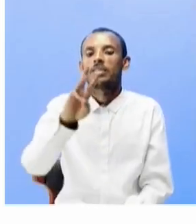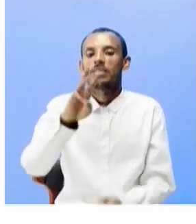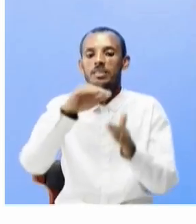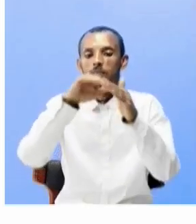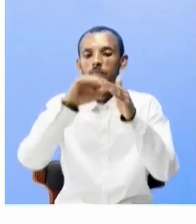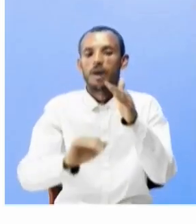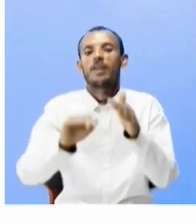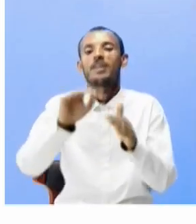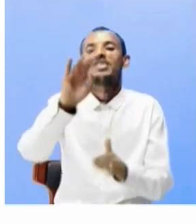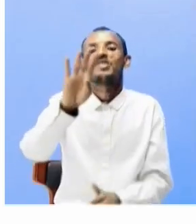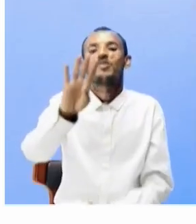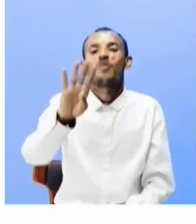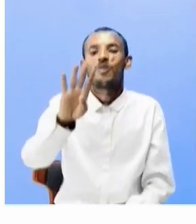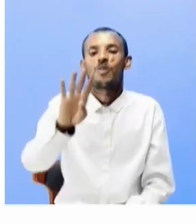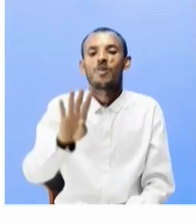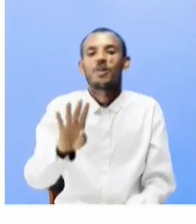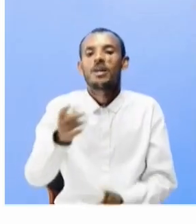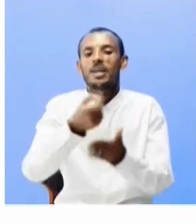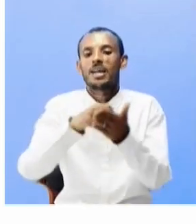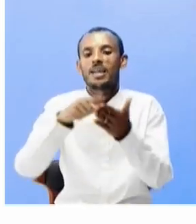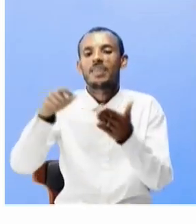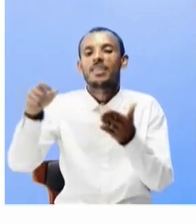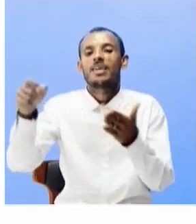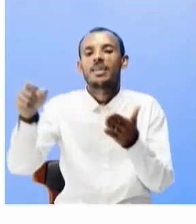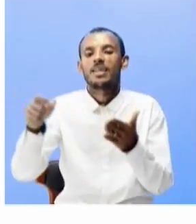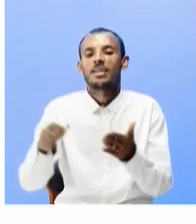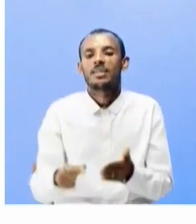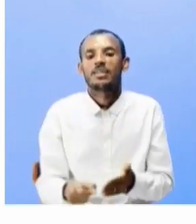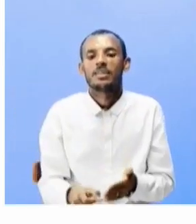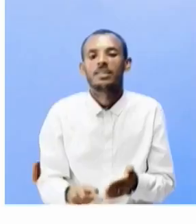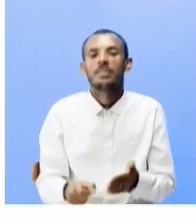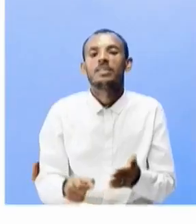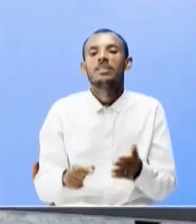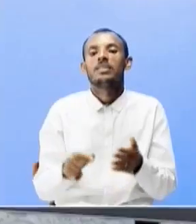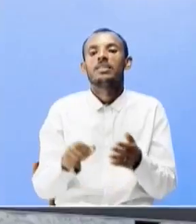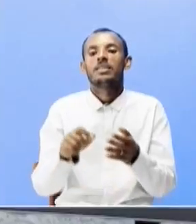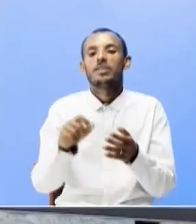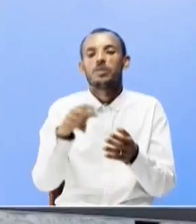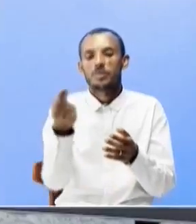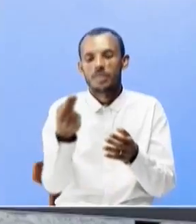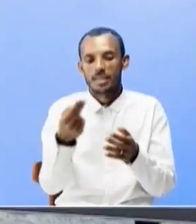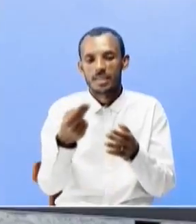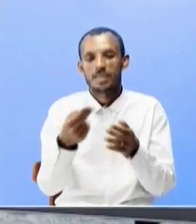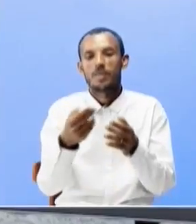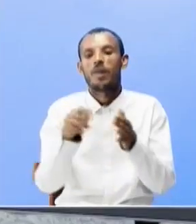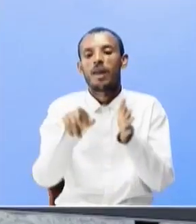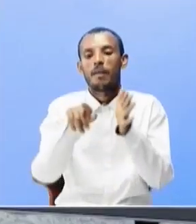4, written as just change this minus to plus, and the opposite of 4 is negative